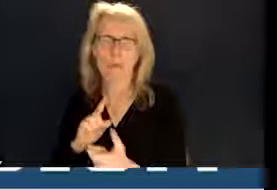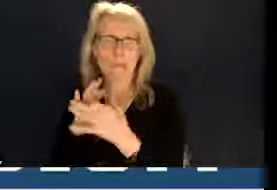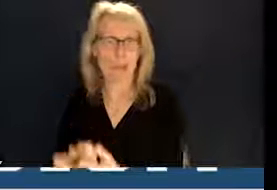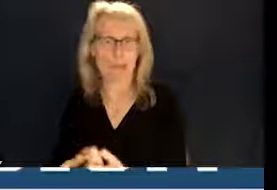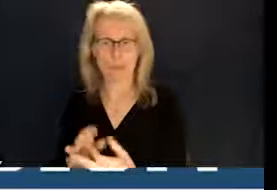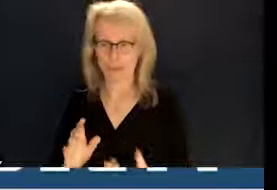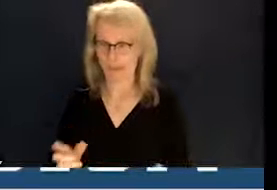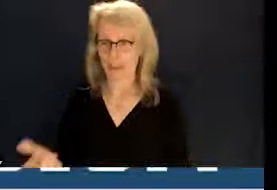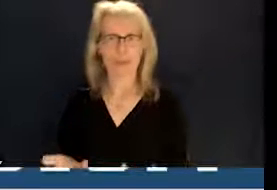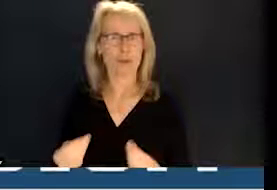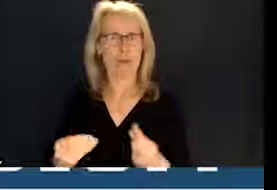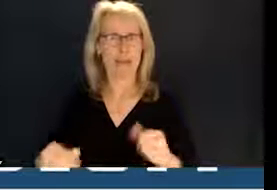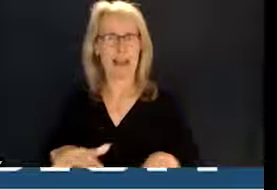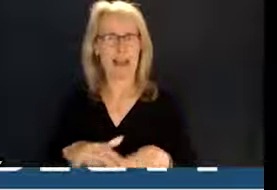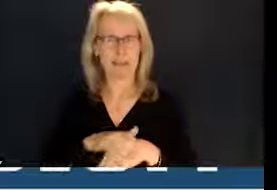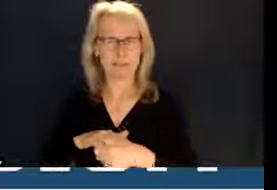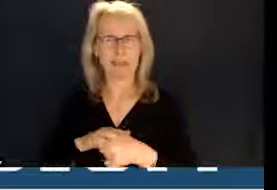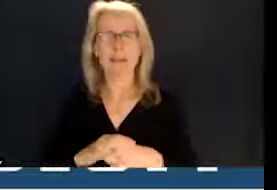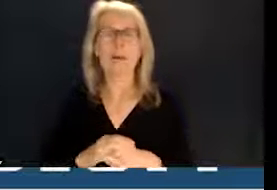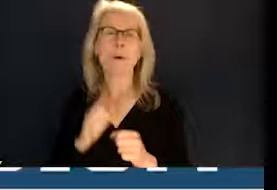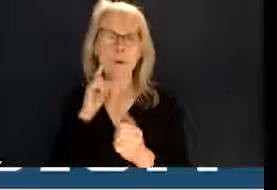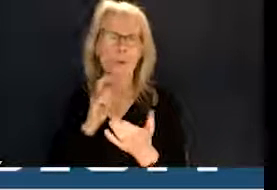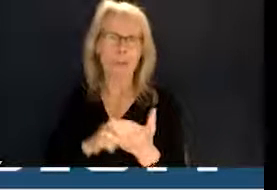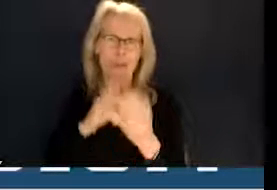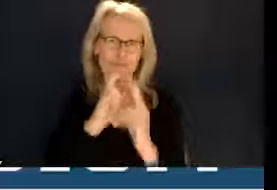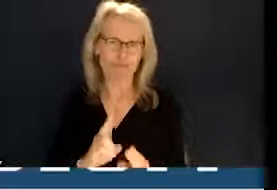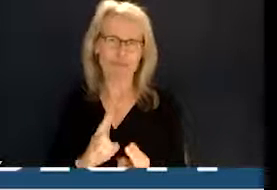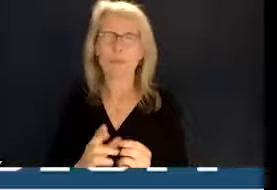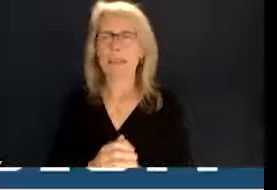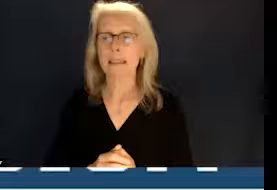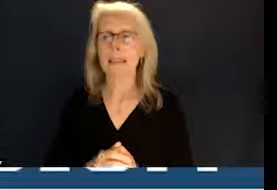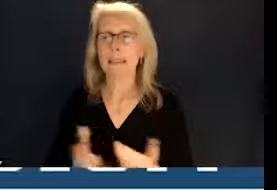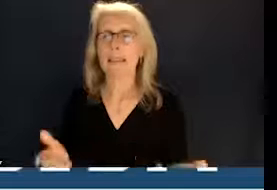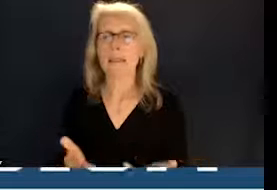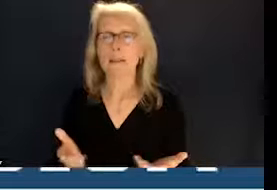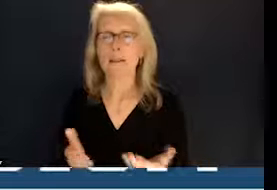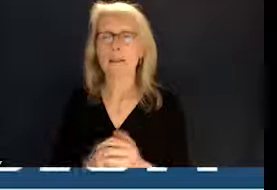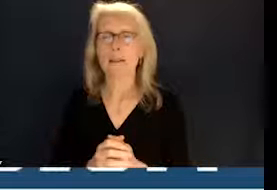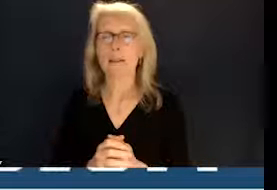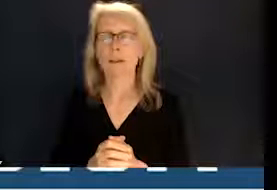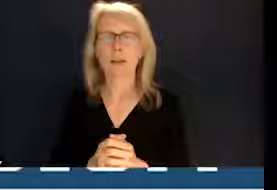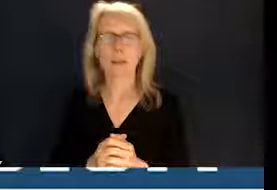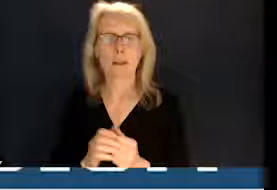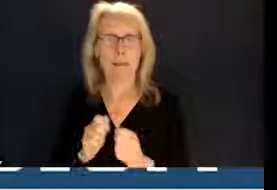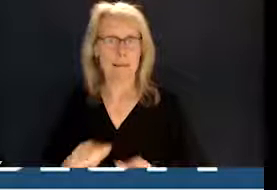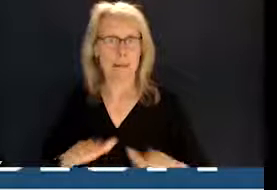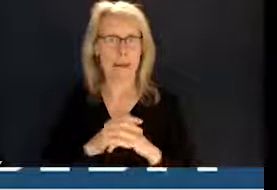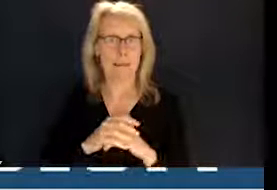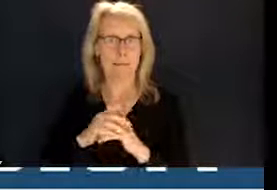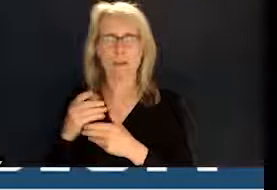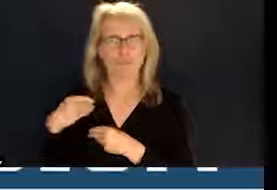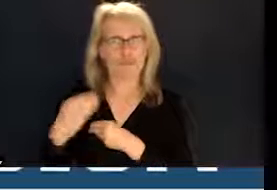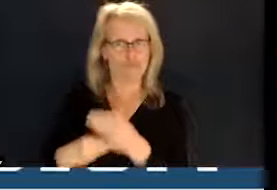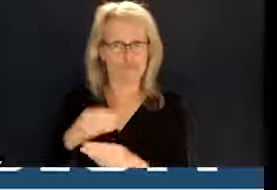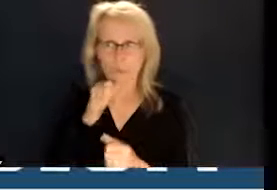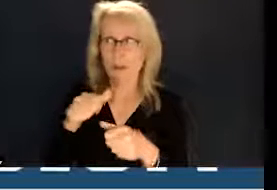we are. So tonight I want to respectfully acknowledge that I am speaking to you today from the unceded ancestral and territorial lands